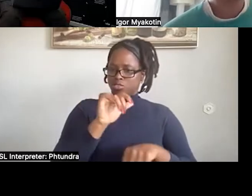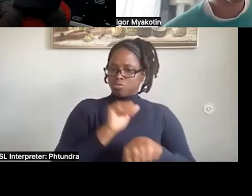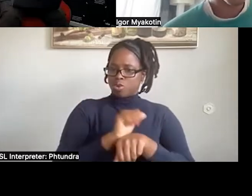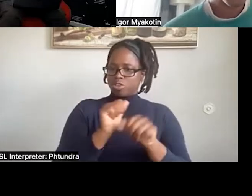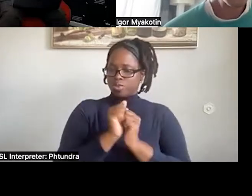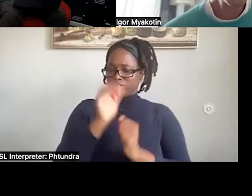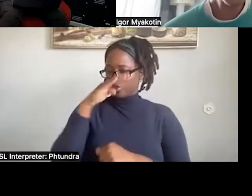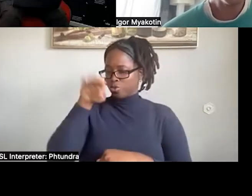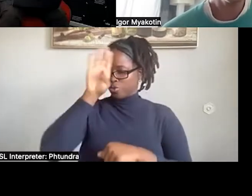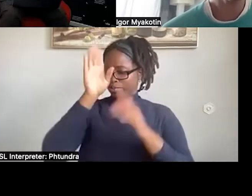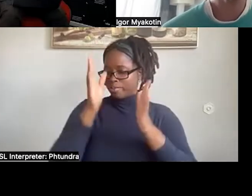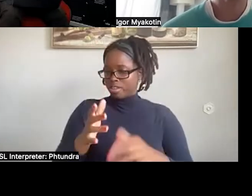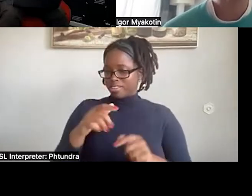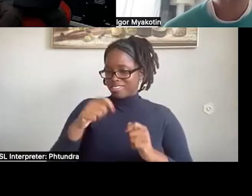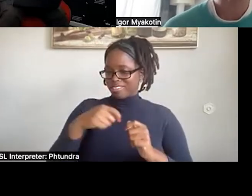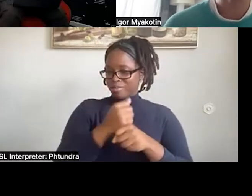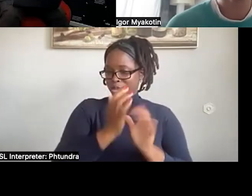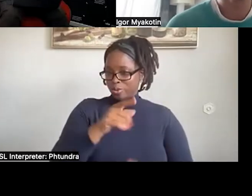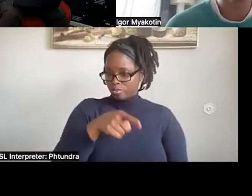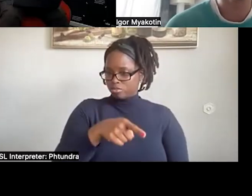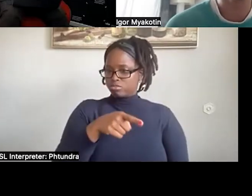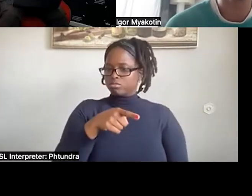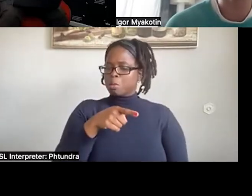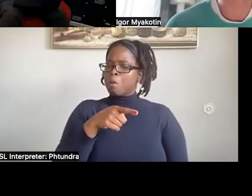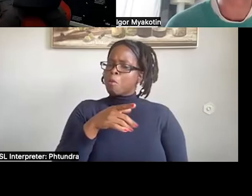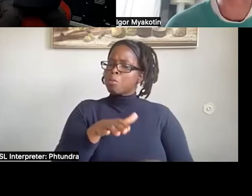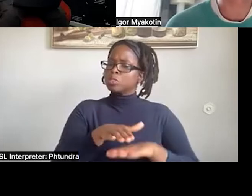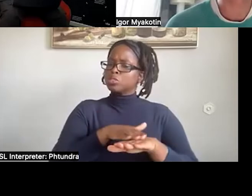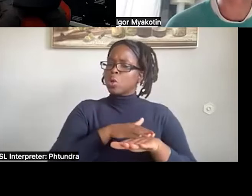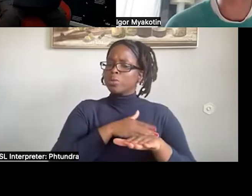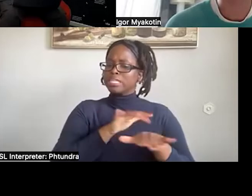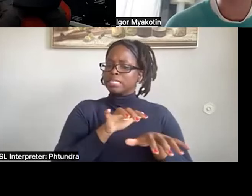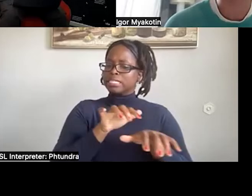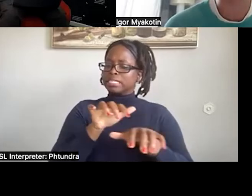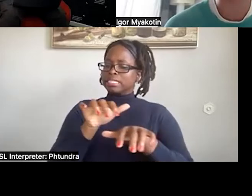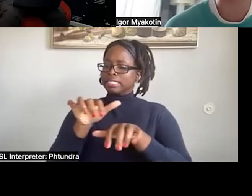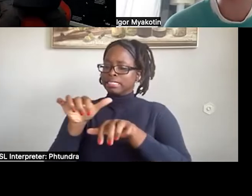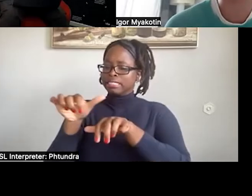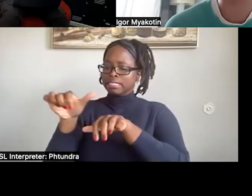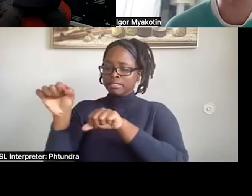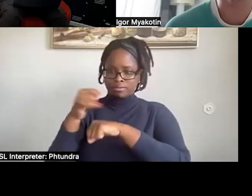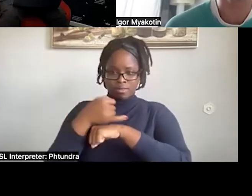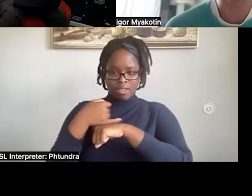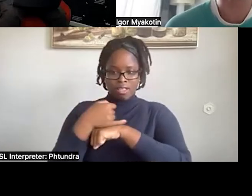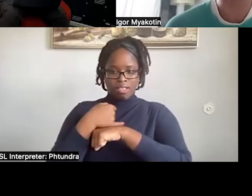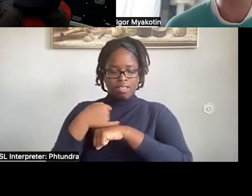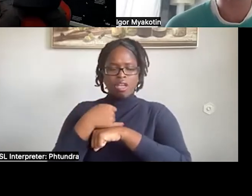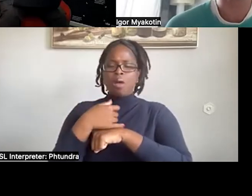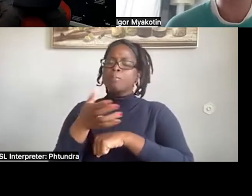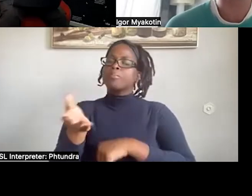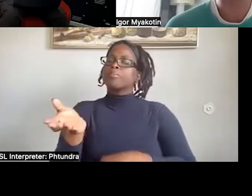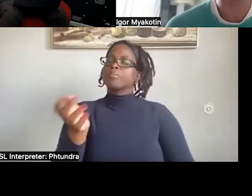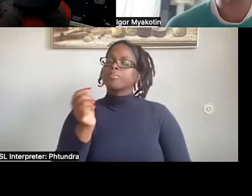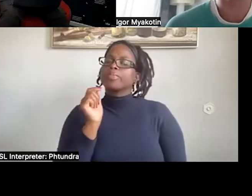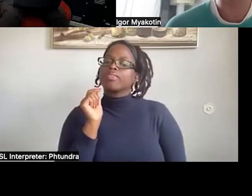who have been gradually leaving the island. And can you speak a bit about,